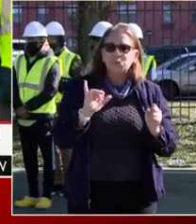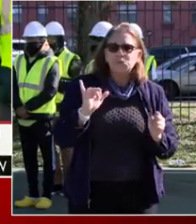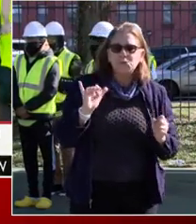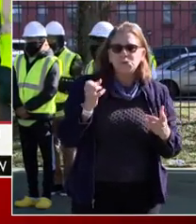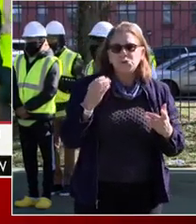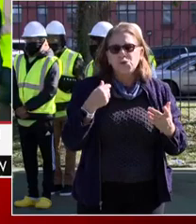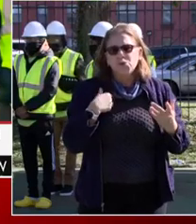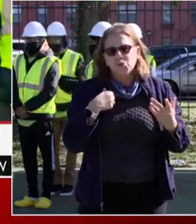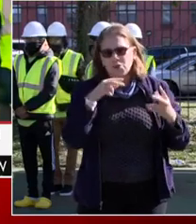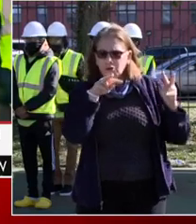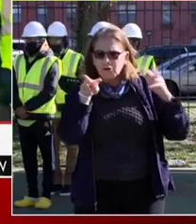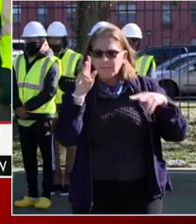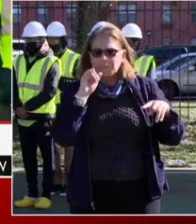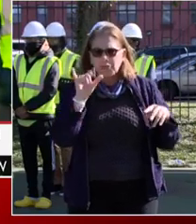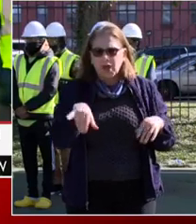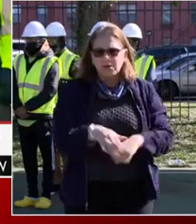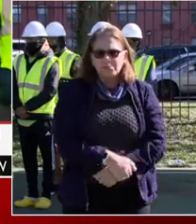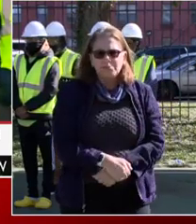for example.